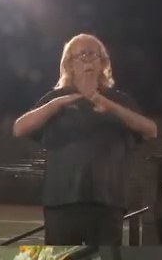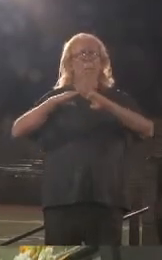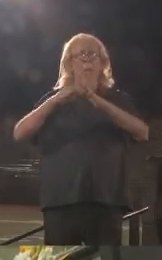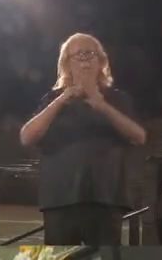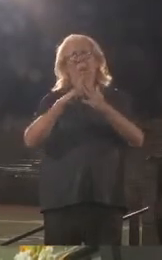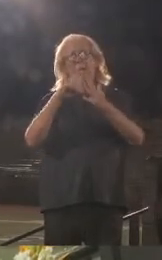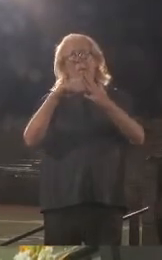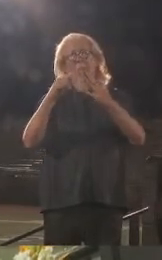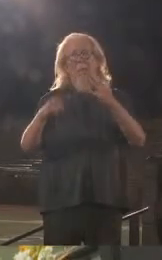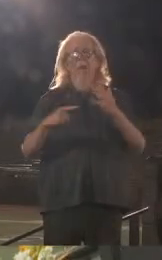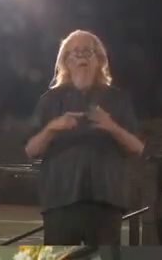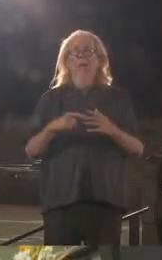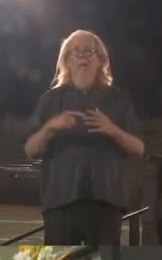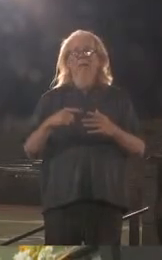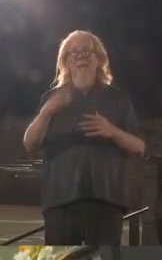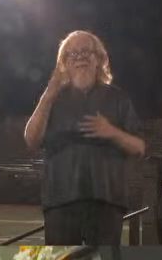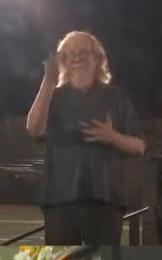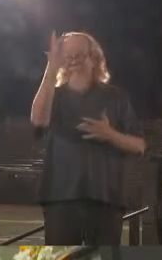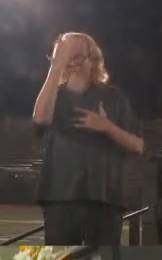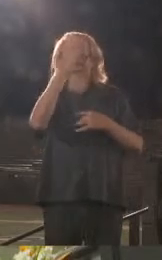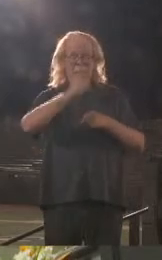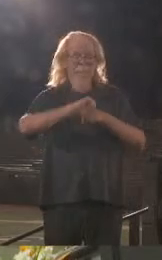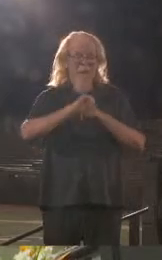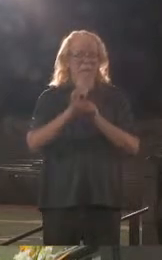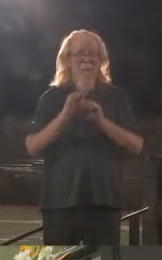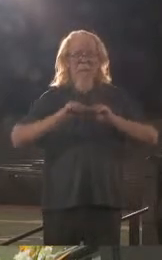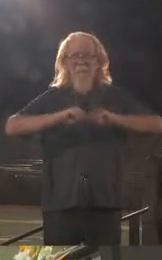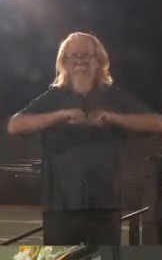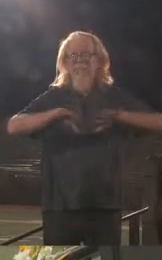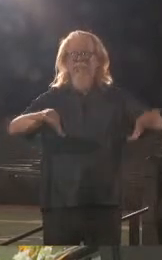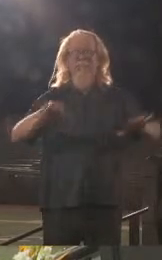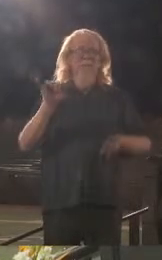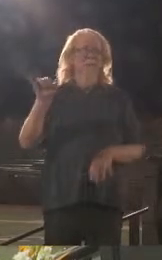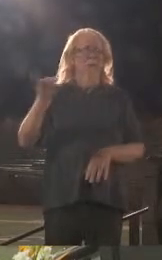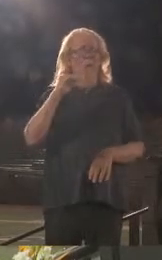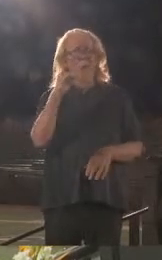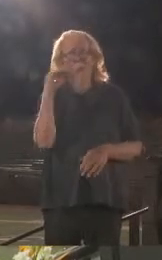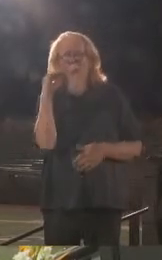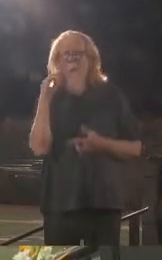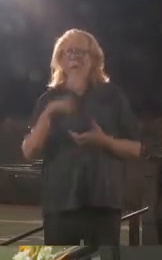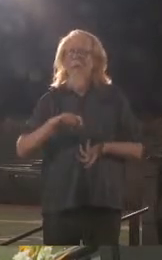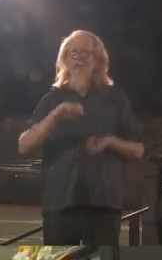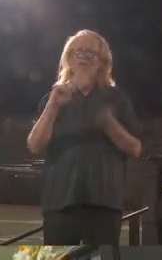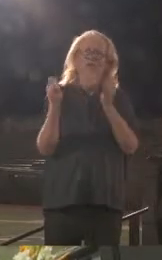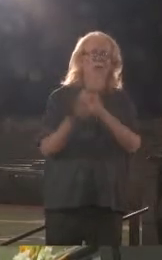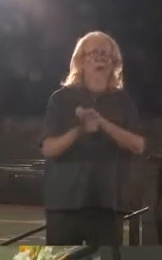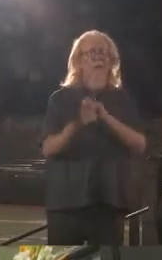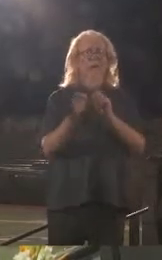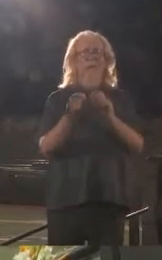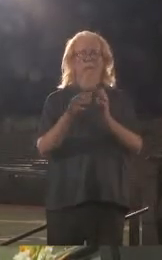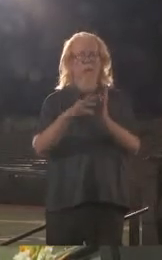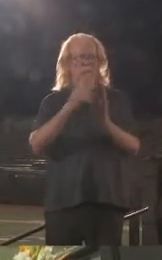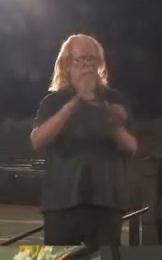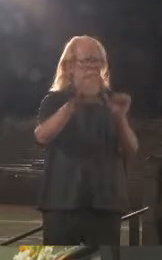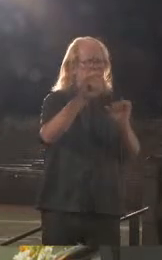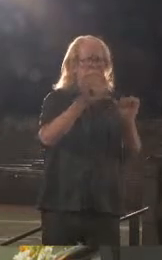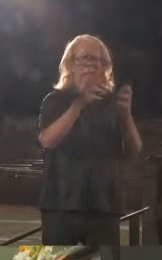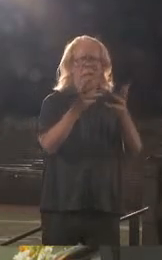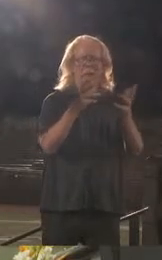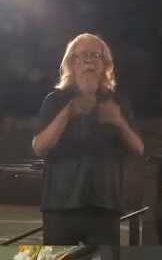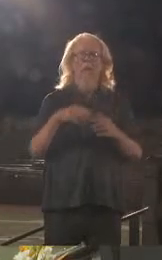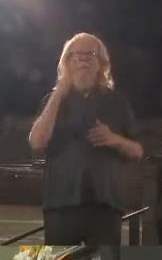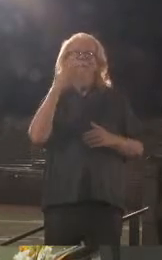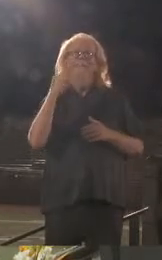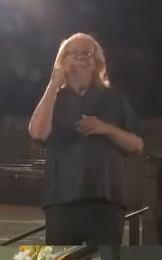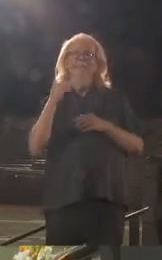We experienced a pandemic that kept us at home, drastically altering the way that we socialize and learn. We've experienced gun